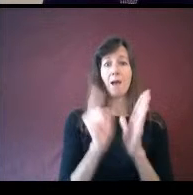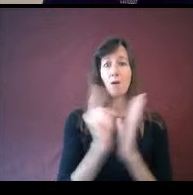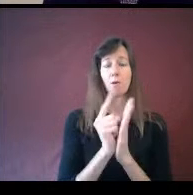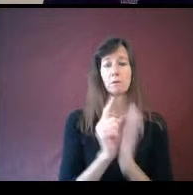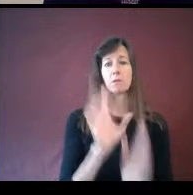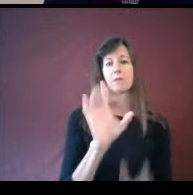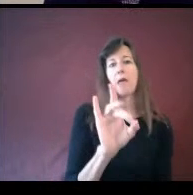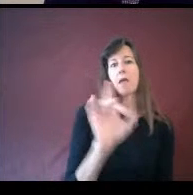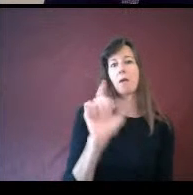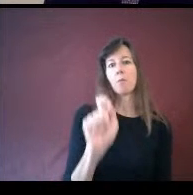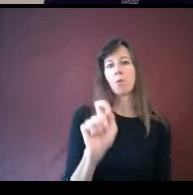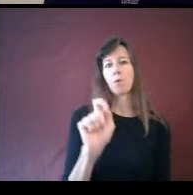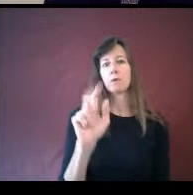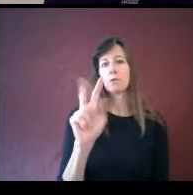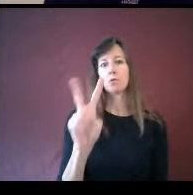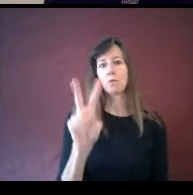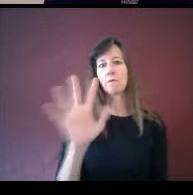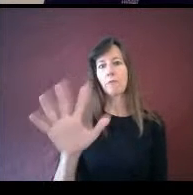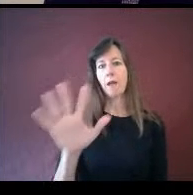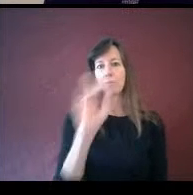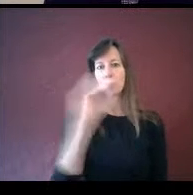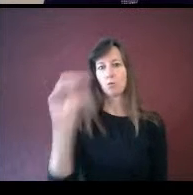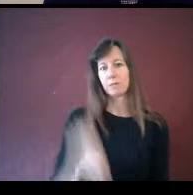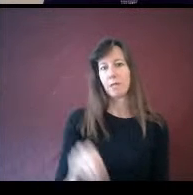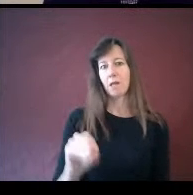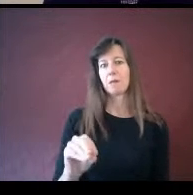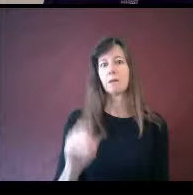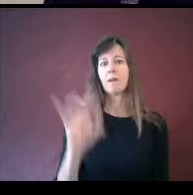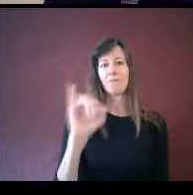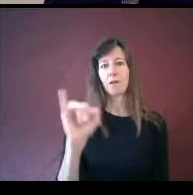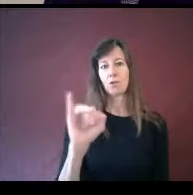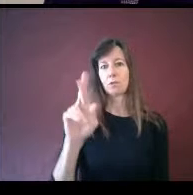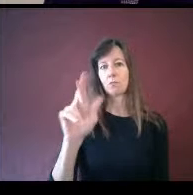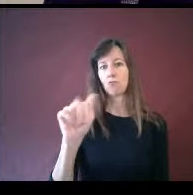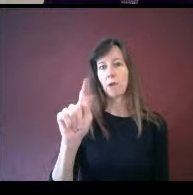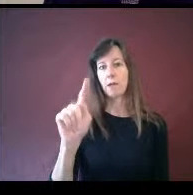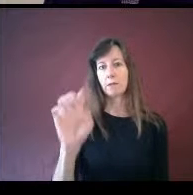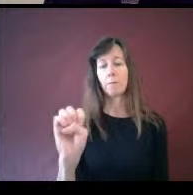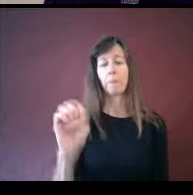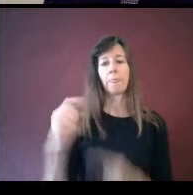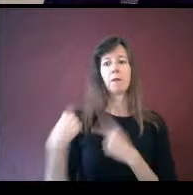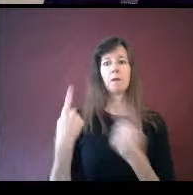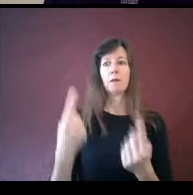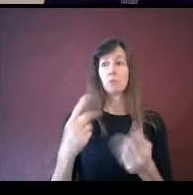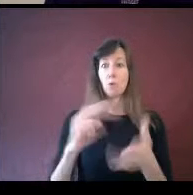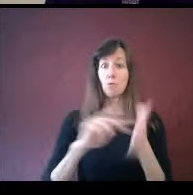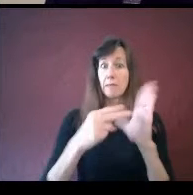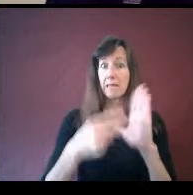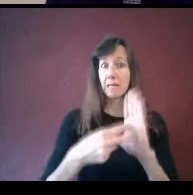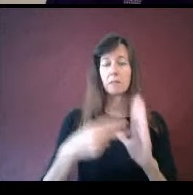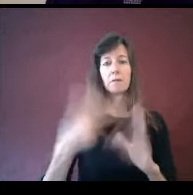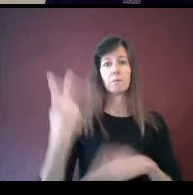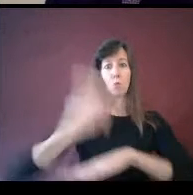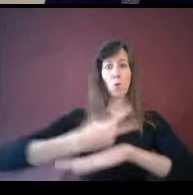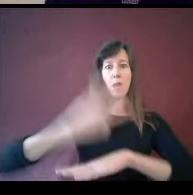the numbers over the last 2 days are really another wake-up call. Yesterday, we